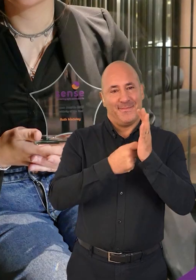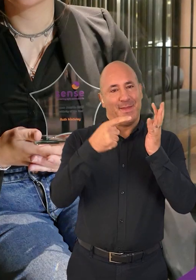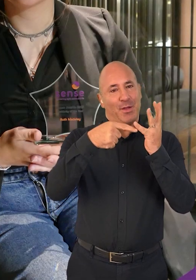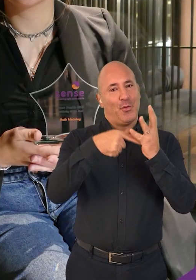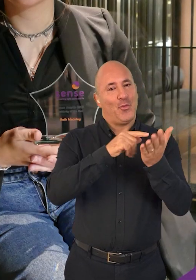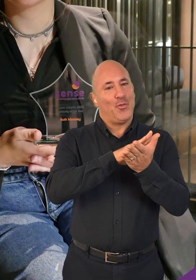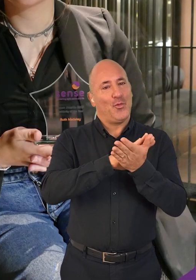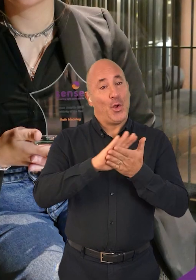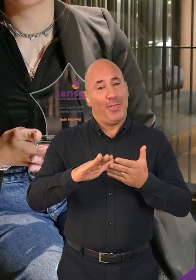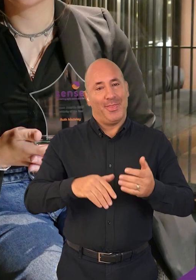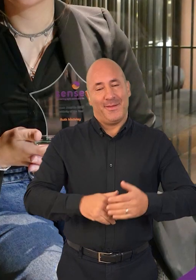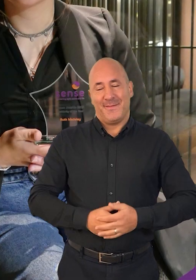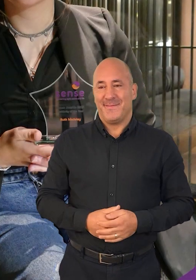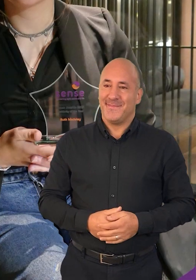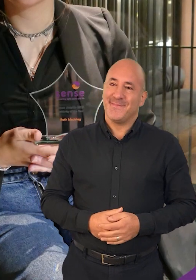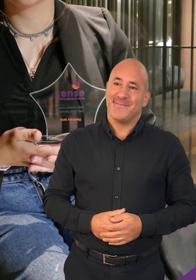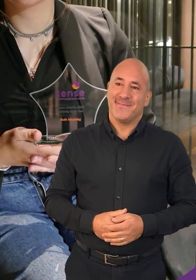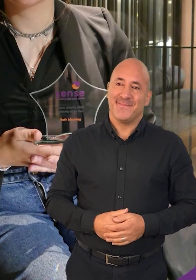Ruth Madeley.